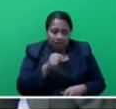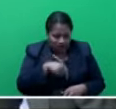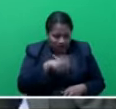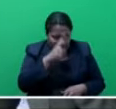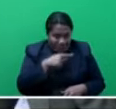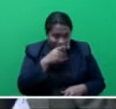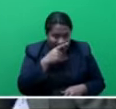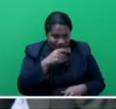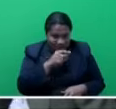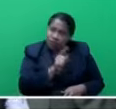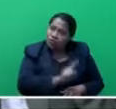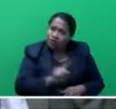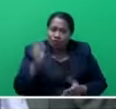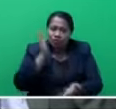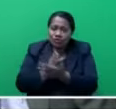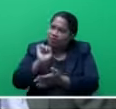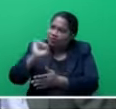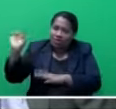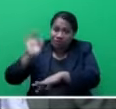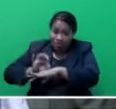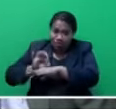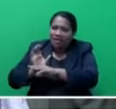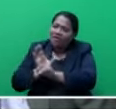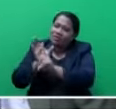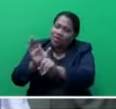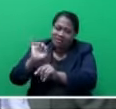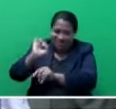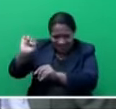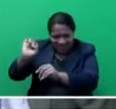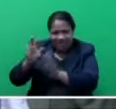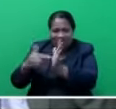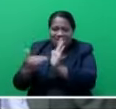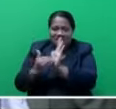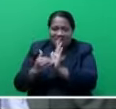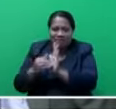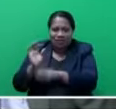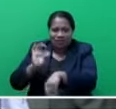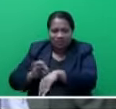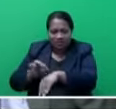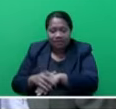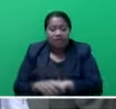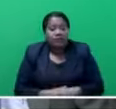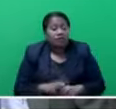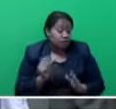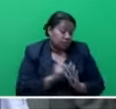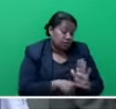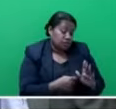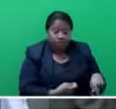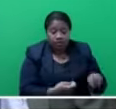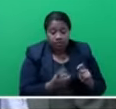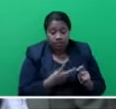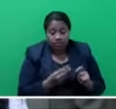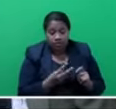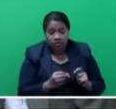the hospital system and quarantine them. From January 2020 to March 2021, we transferred 10